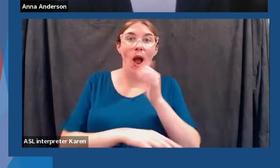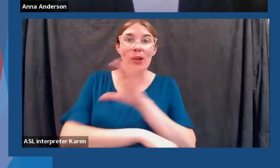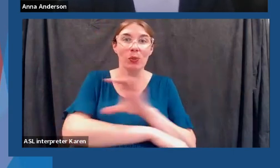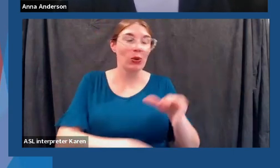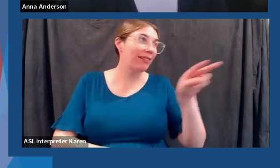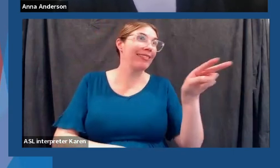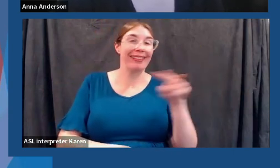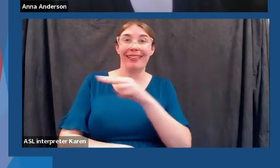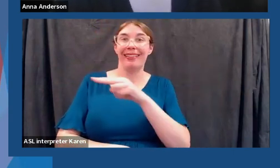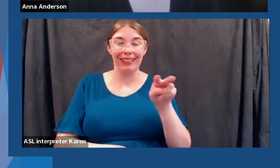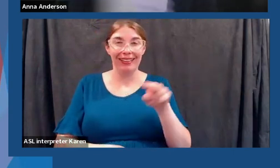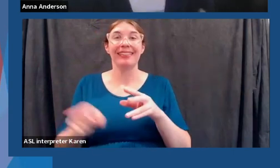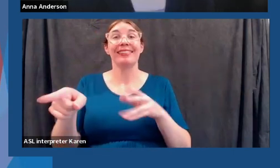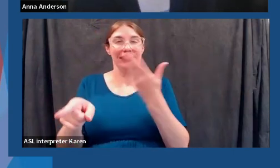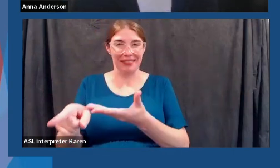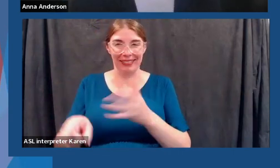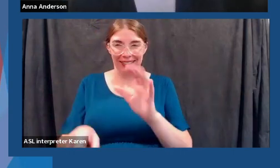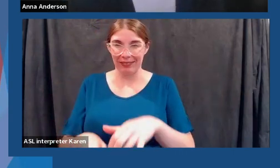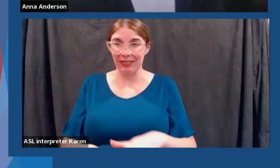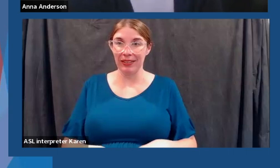we're here. I'm